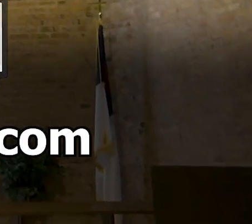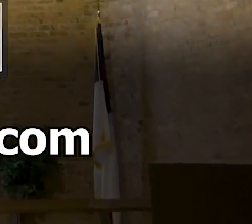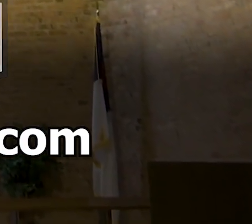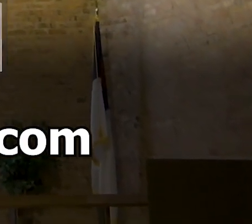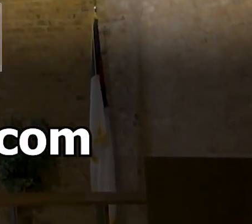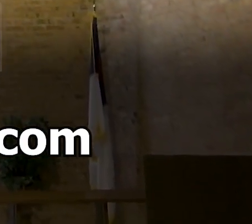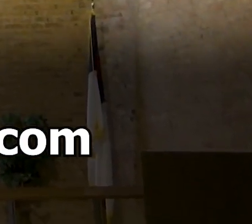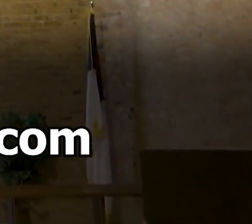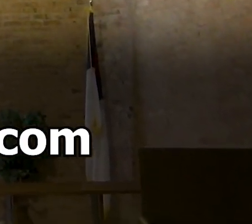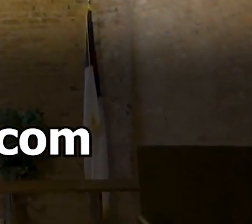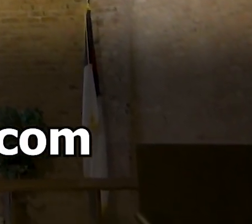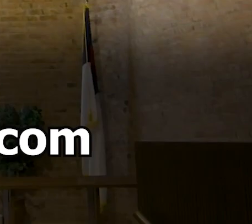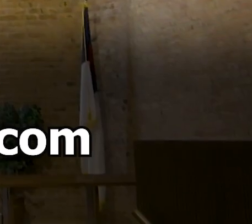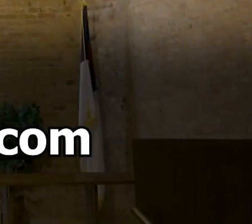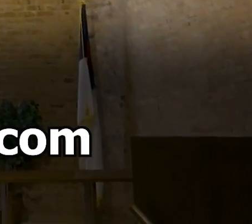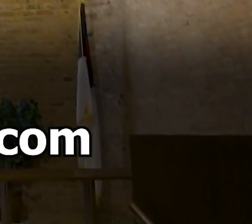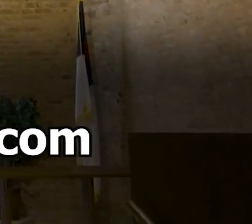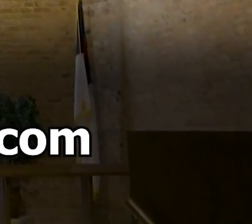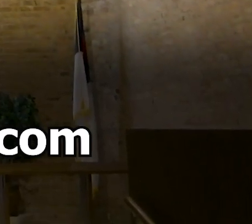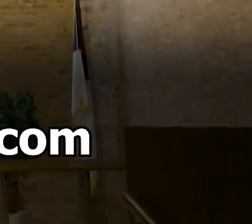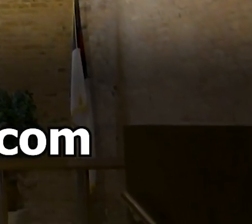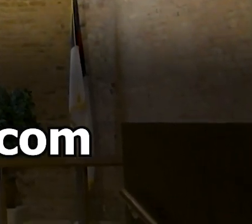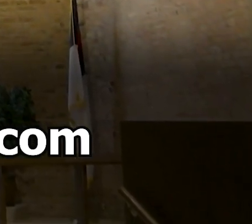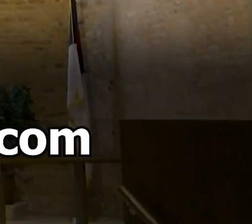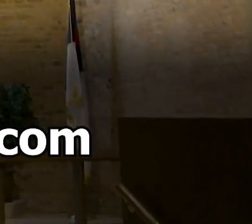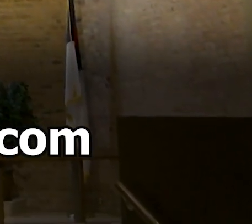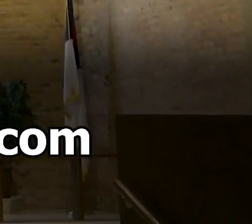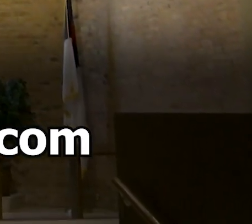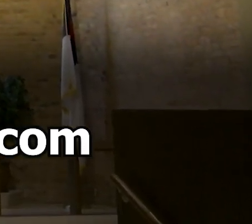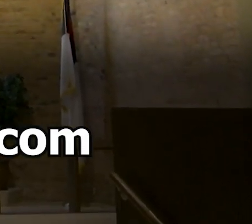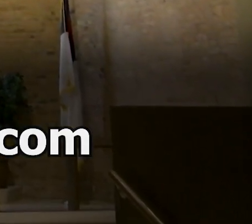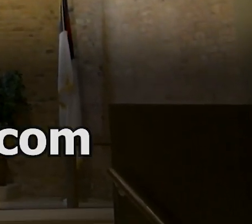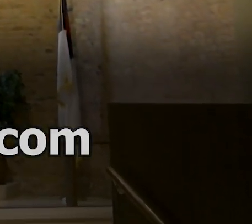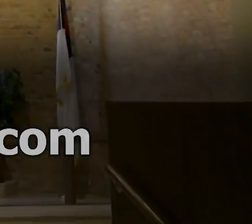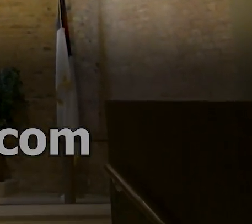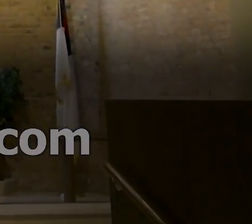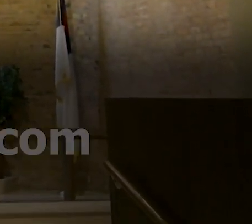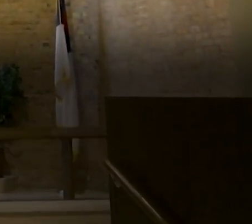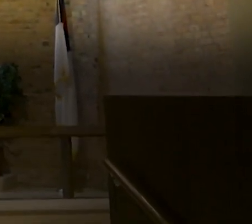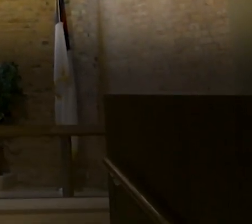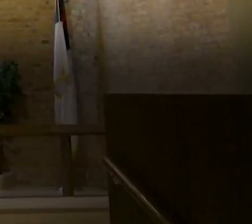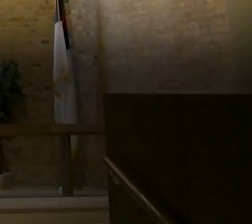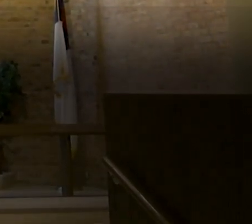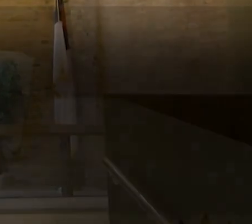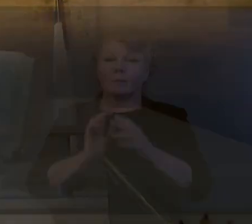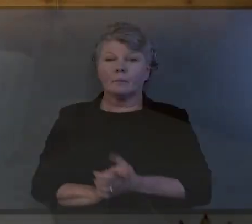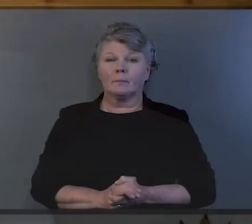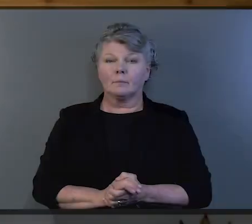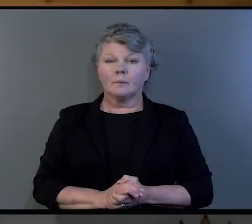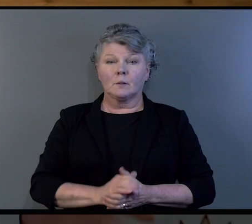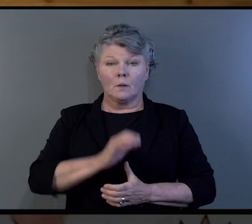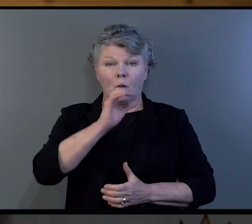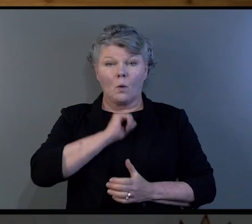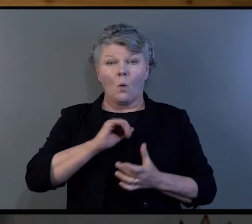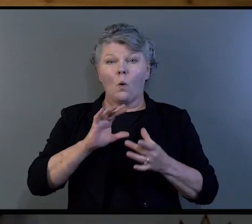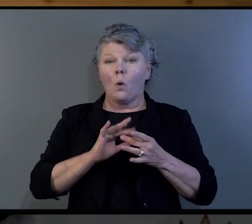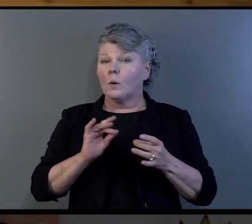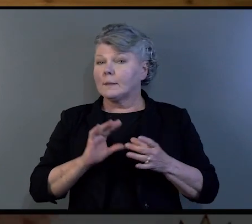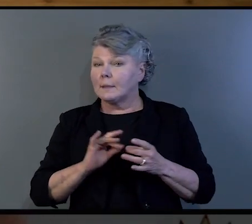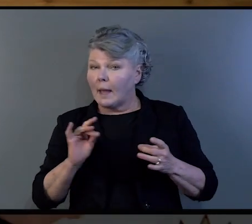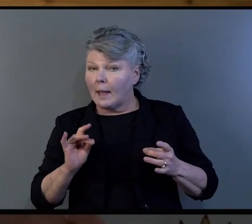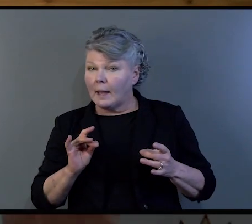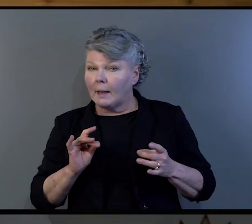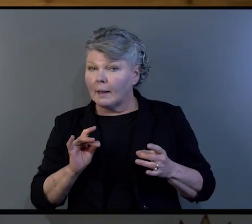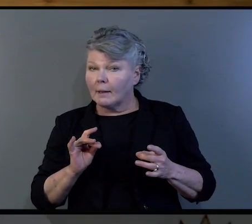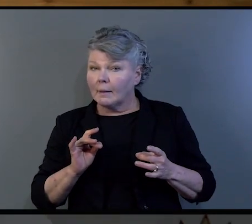and congregations of the Lutheran Church Missouri Synod from your surrounding area. On today's program... Maybe we shouldn't say